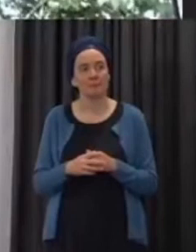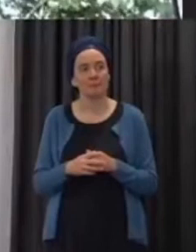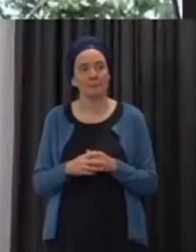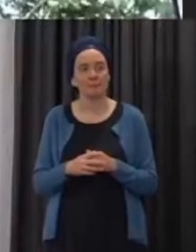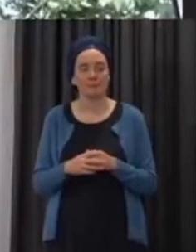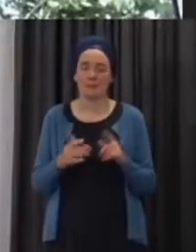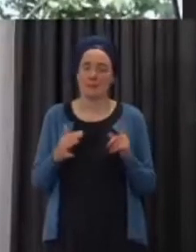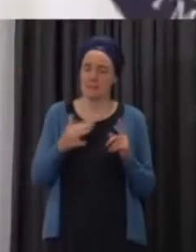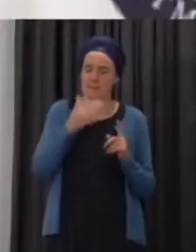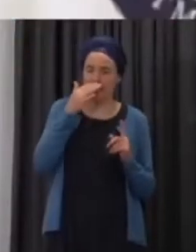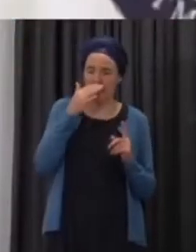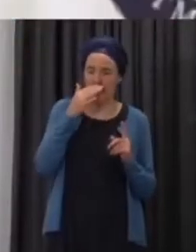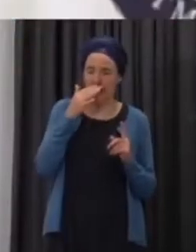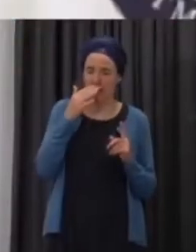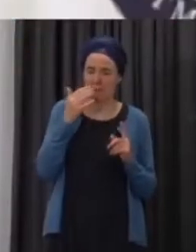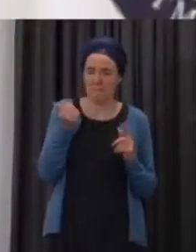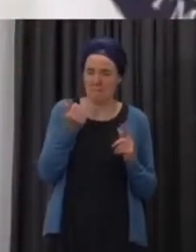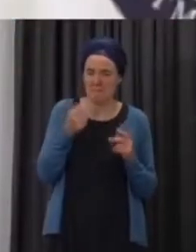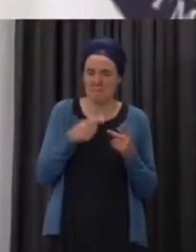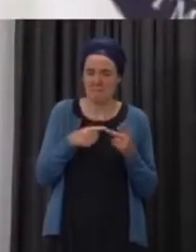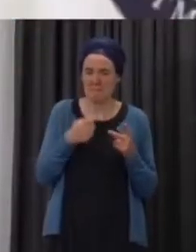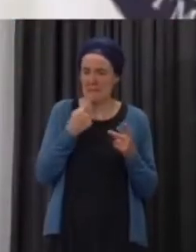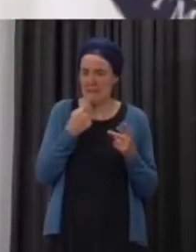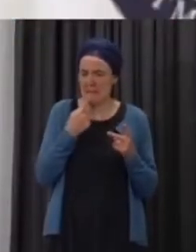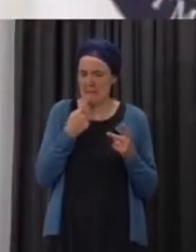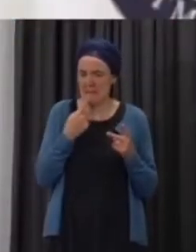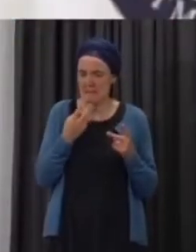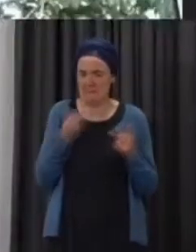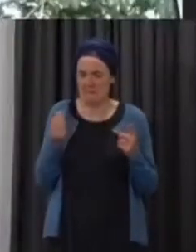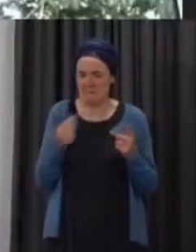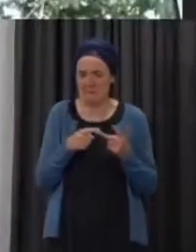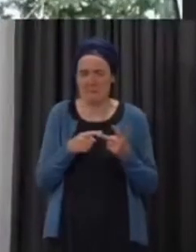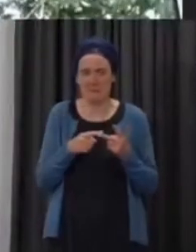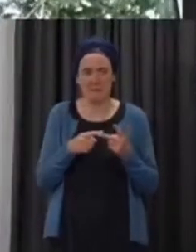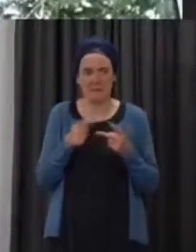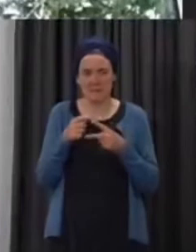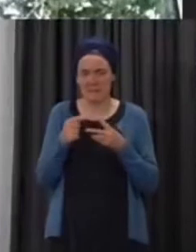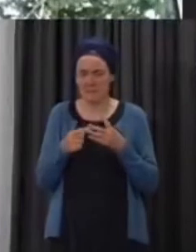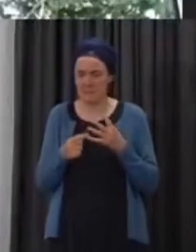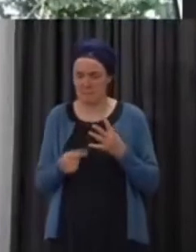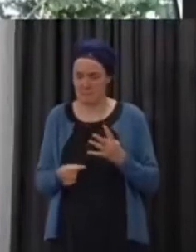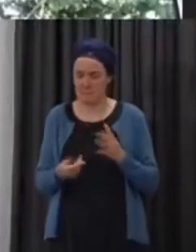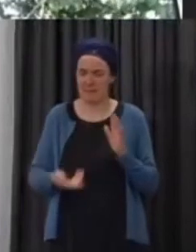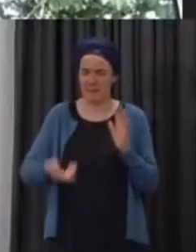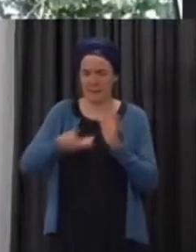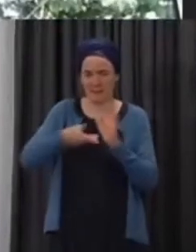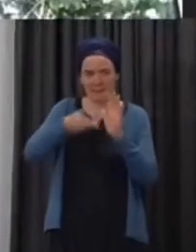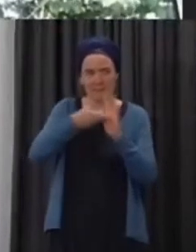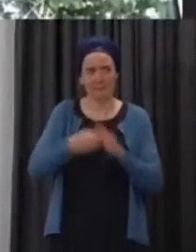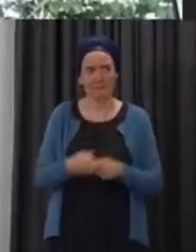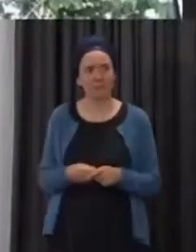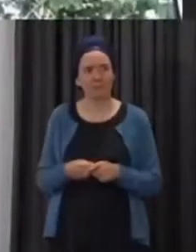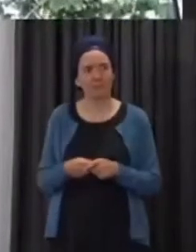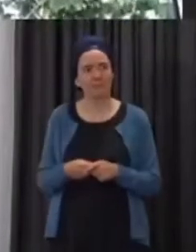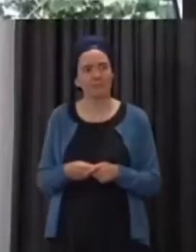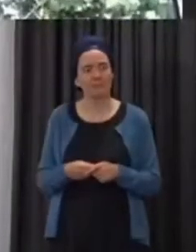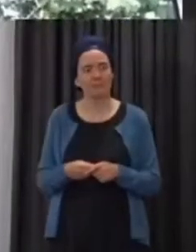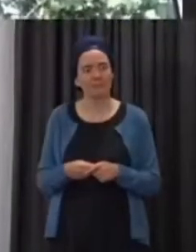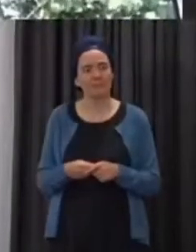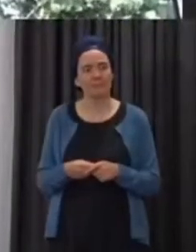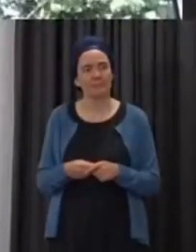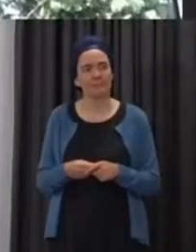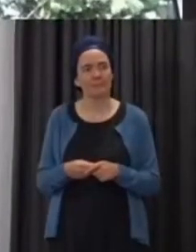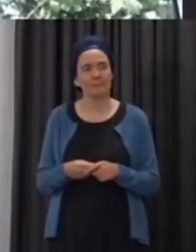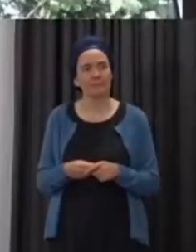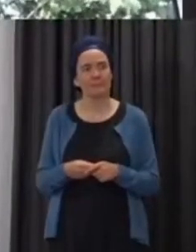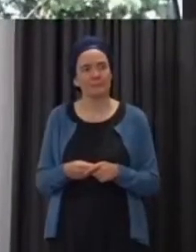as a symptom. The First Minister said yesterday we should feel fortunate we have such a robust system in the UK that time can be taken to be